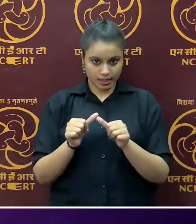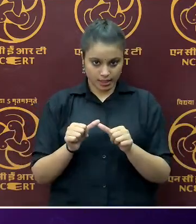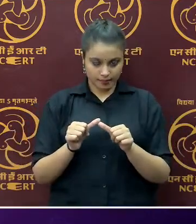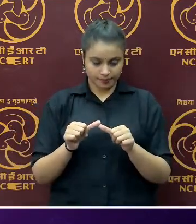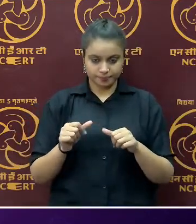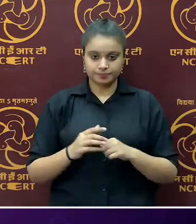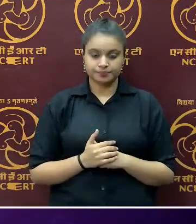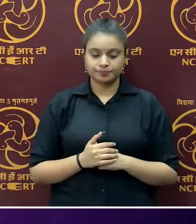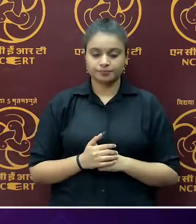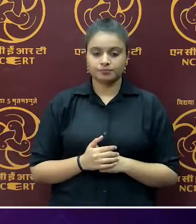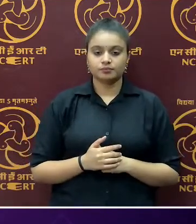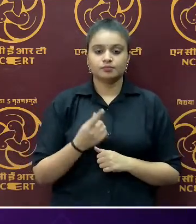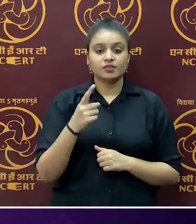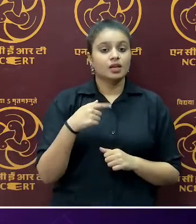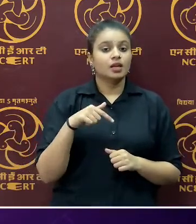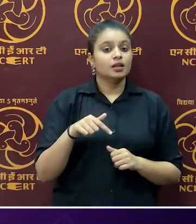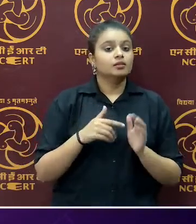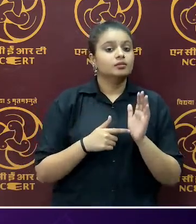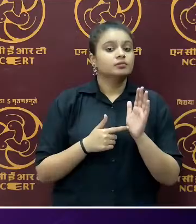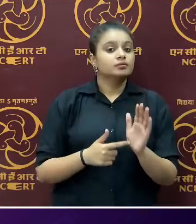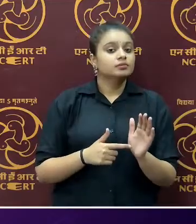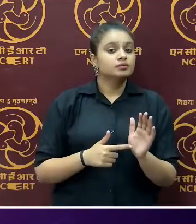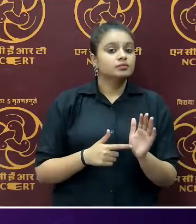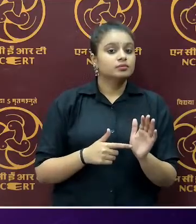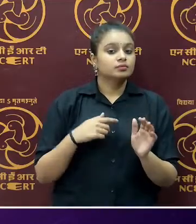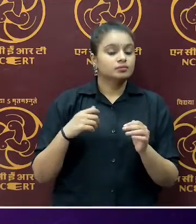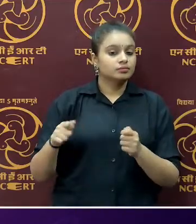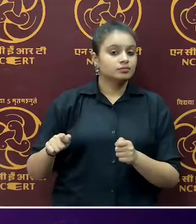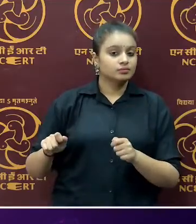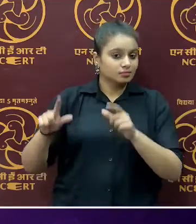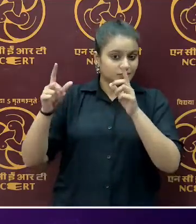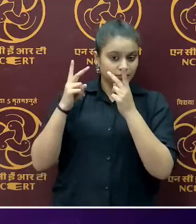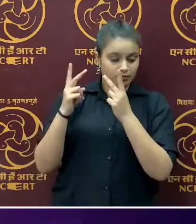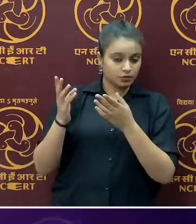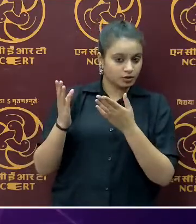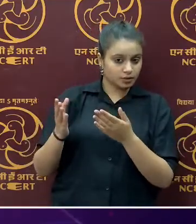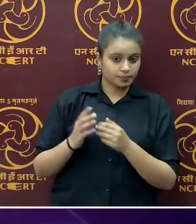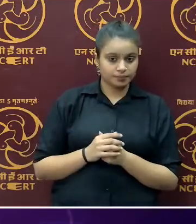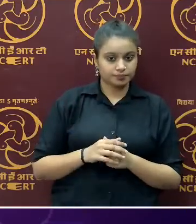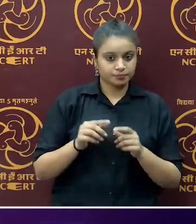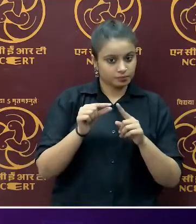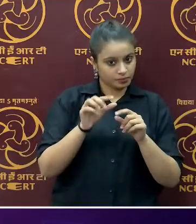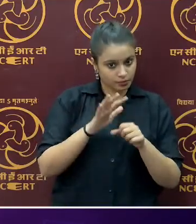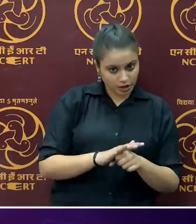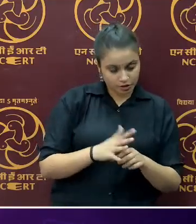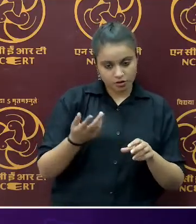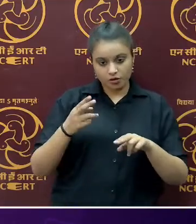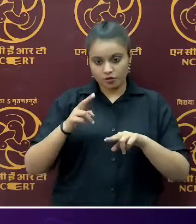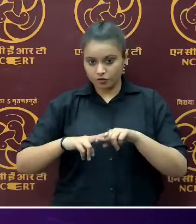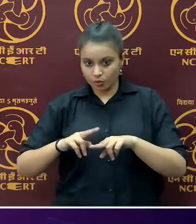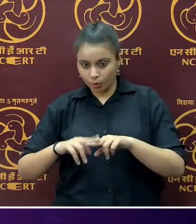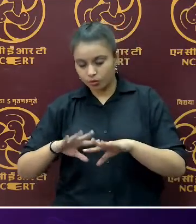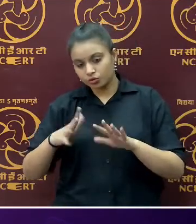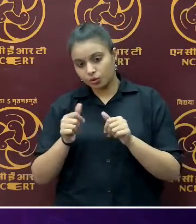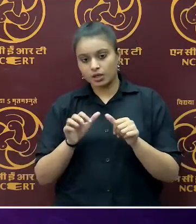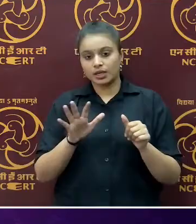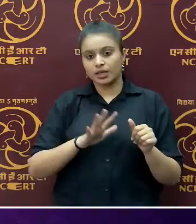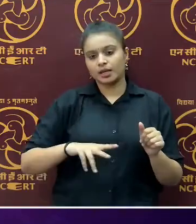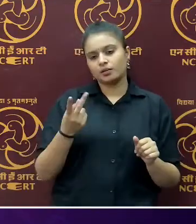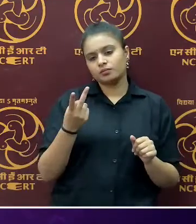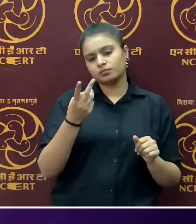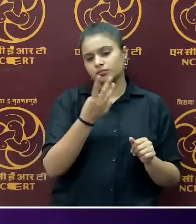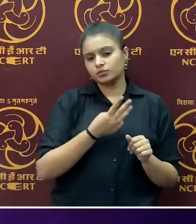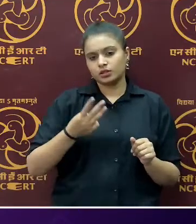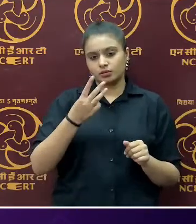Okay. Right? Now through this we can calculate pressure, we can calculate force, and we Yes. can calculate the